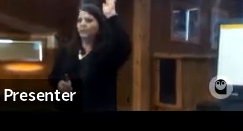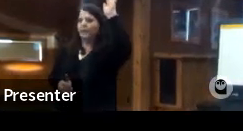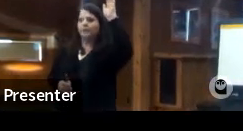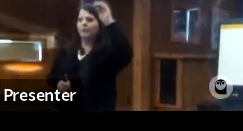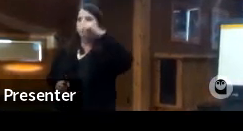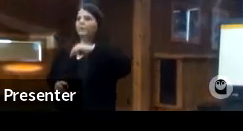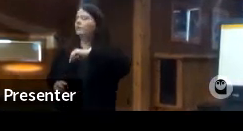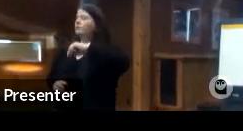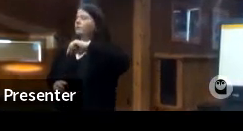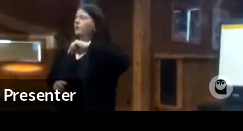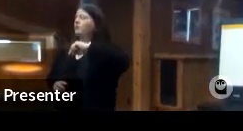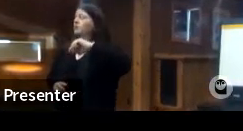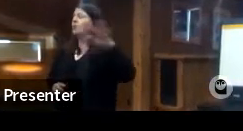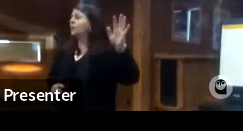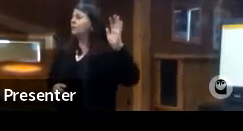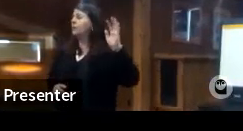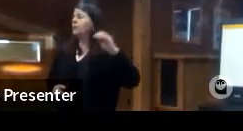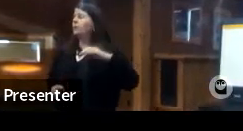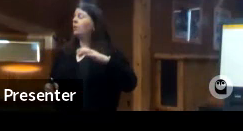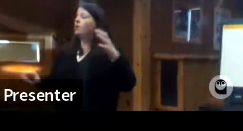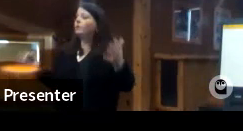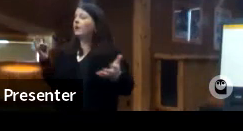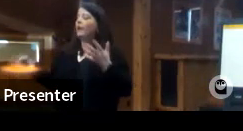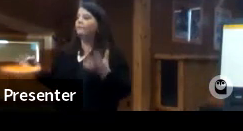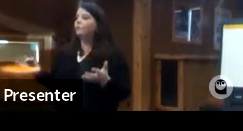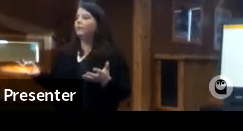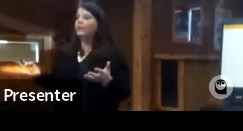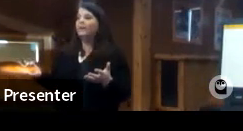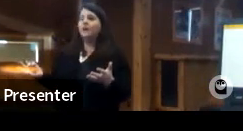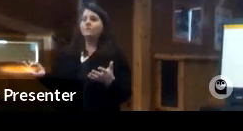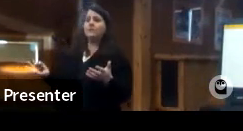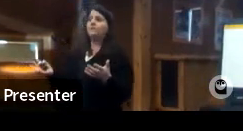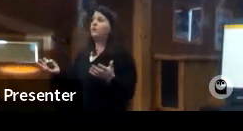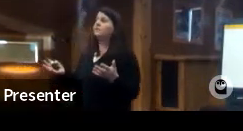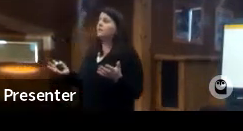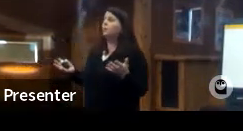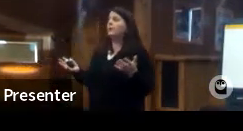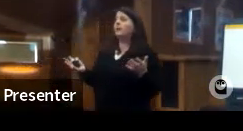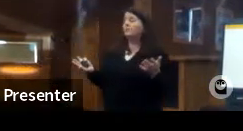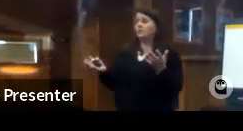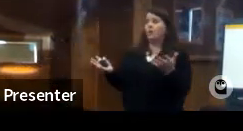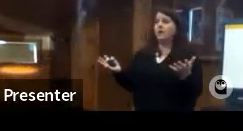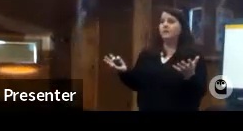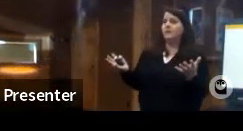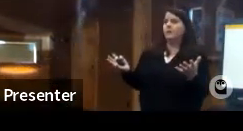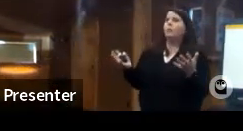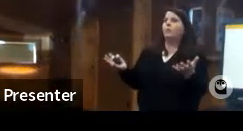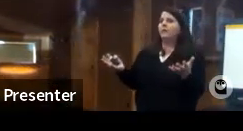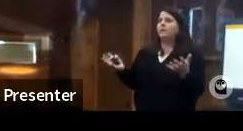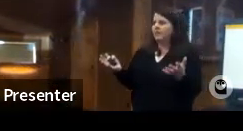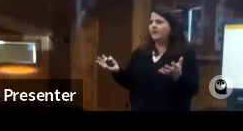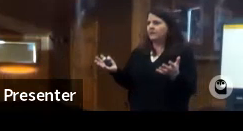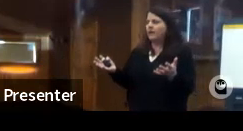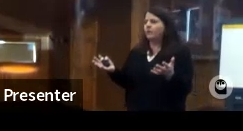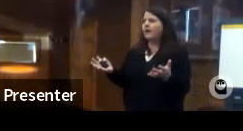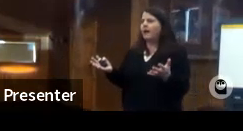everyone raises their hand. Whether they're the sole breadwinner or they have joint incomes, if all of a sudden one income is gone,